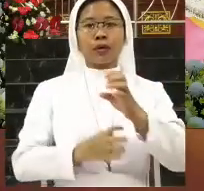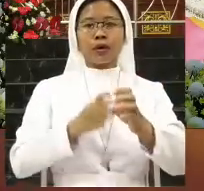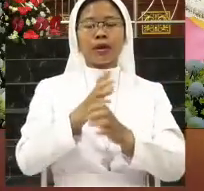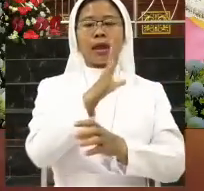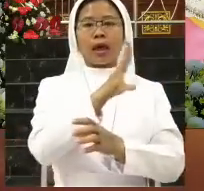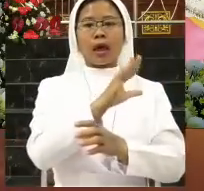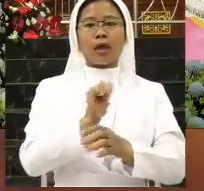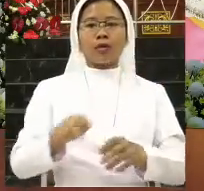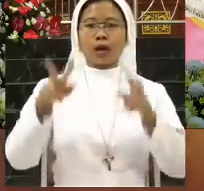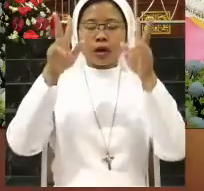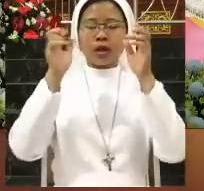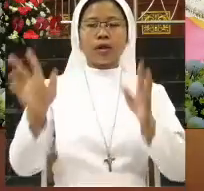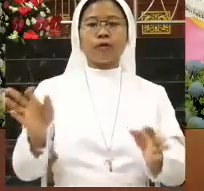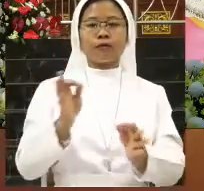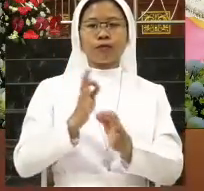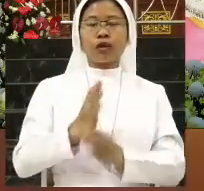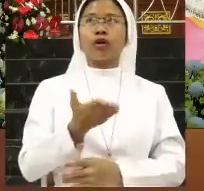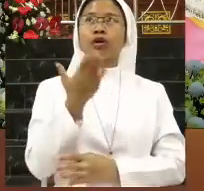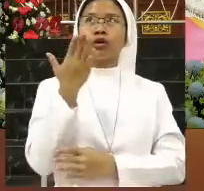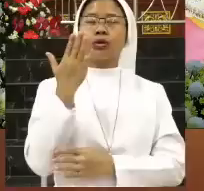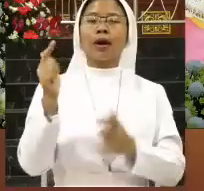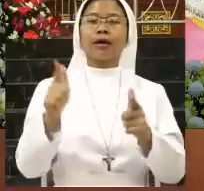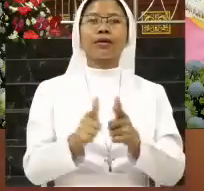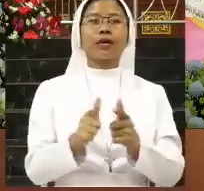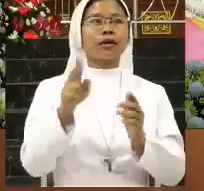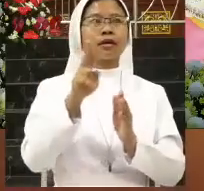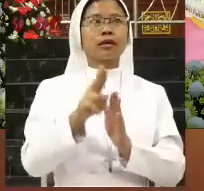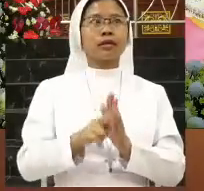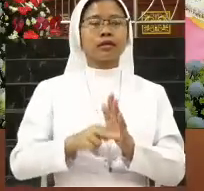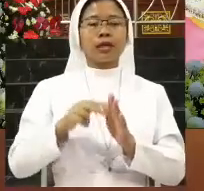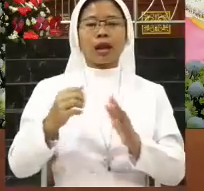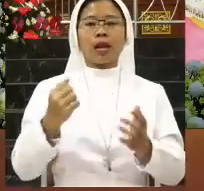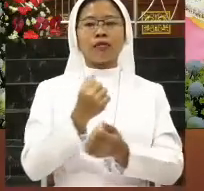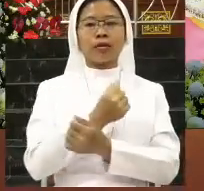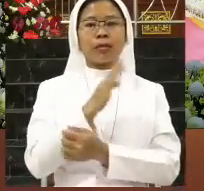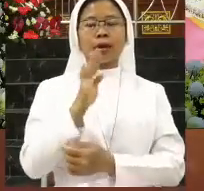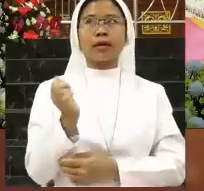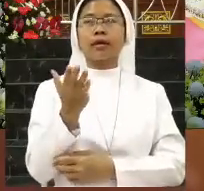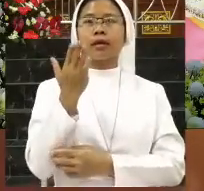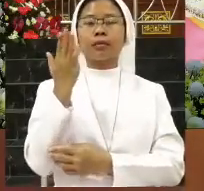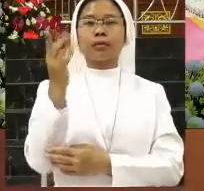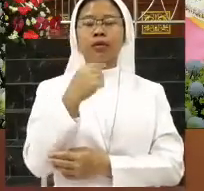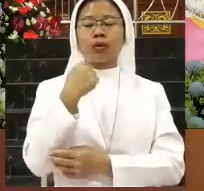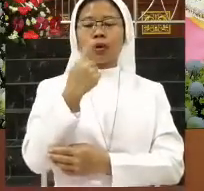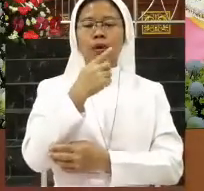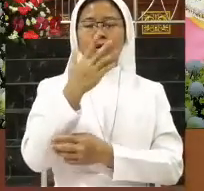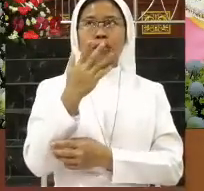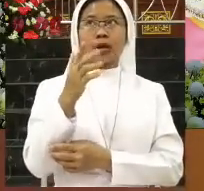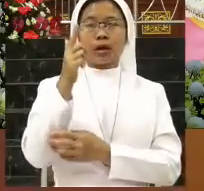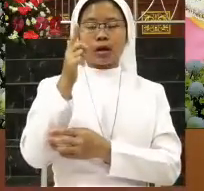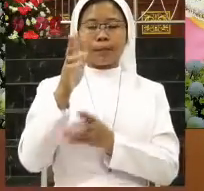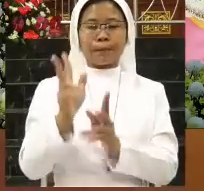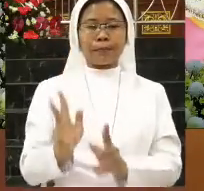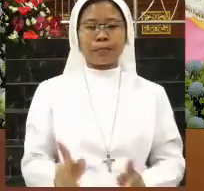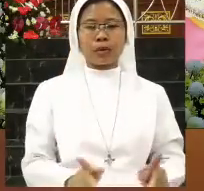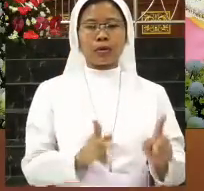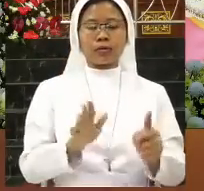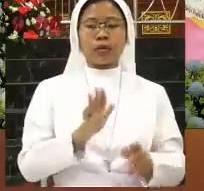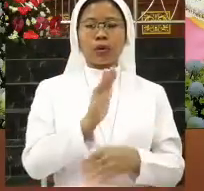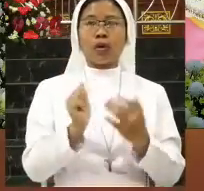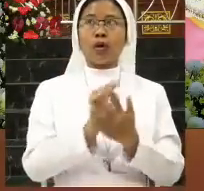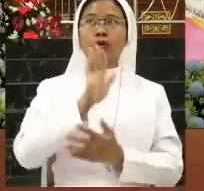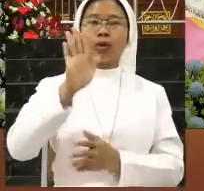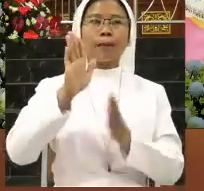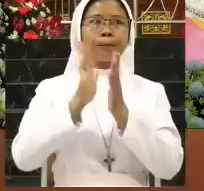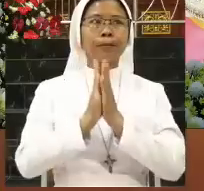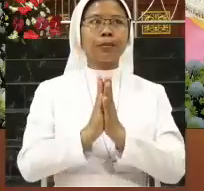daunts hell, O peerless greatness granted to you by Him who is omnipotent, that all might share in the